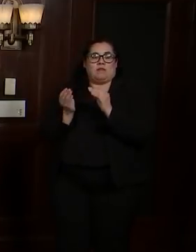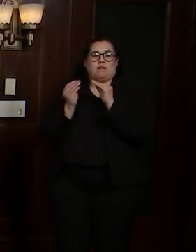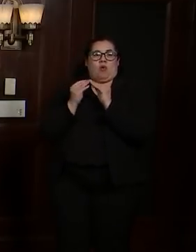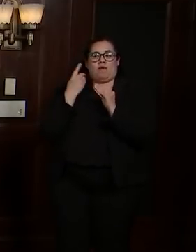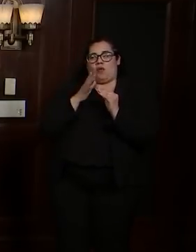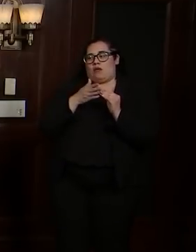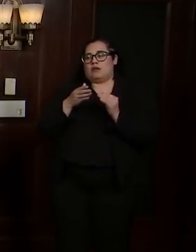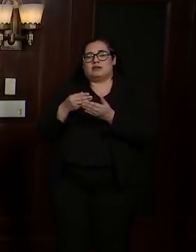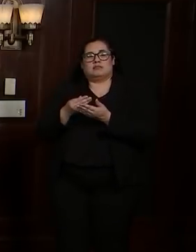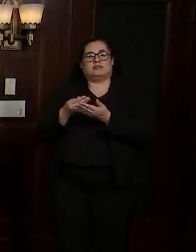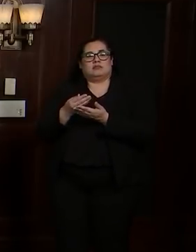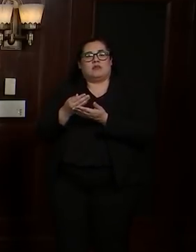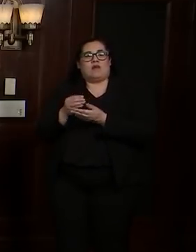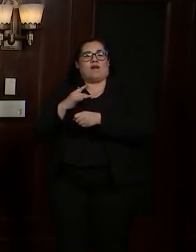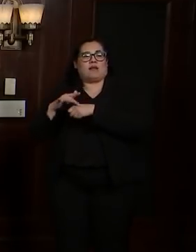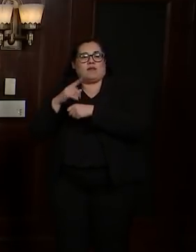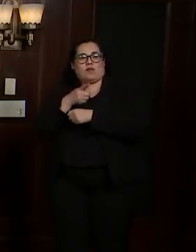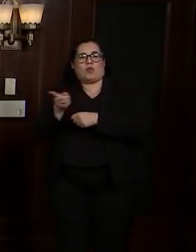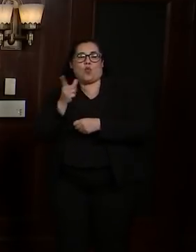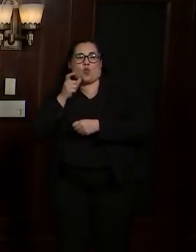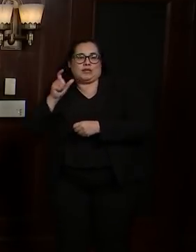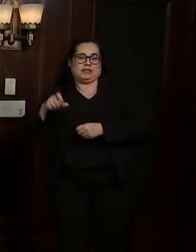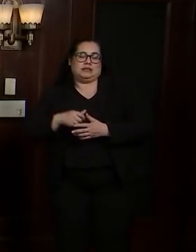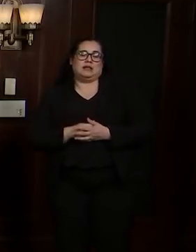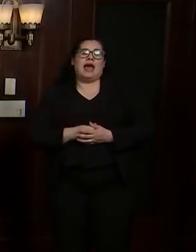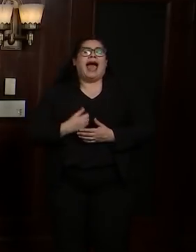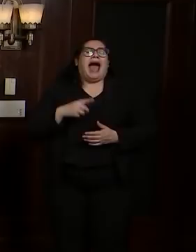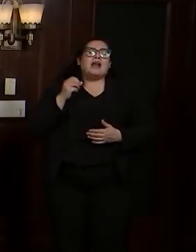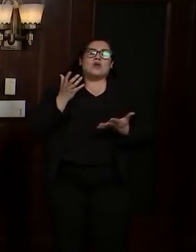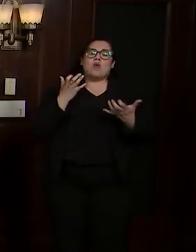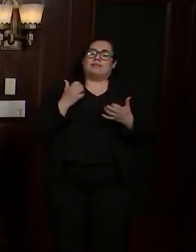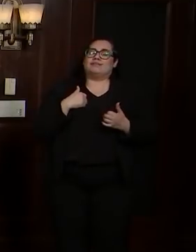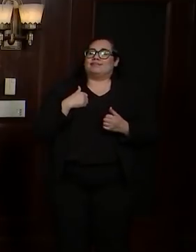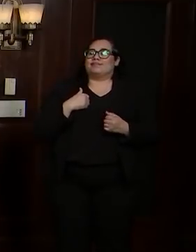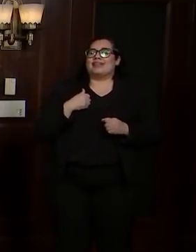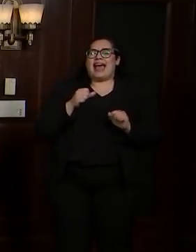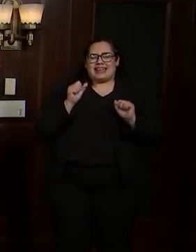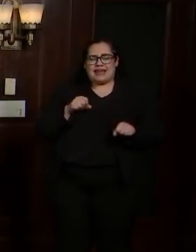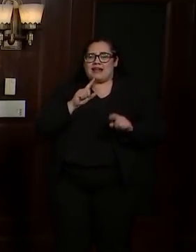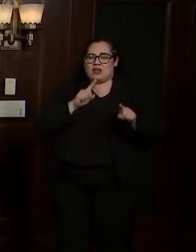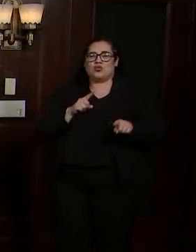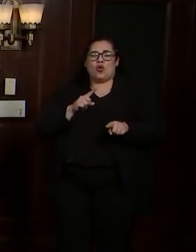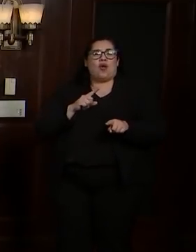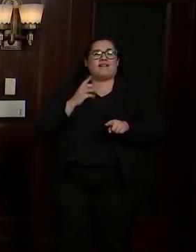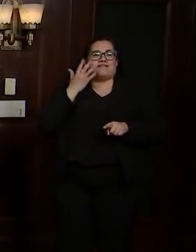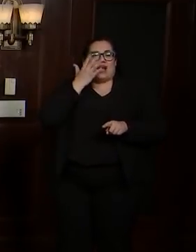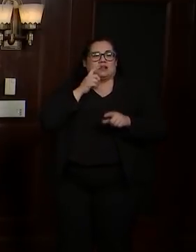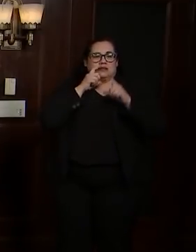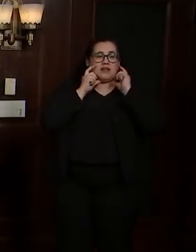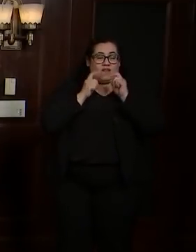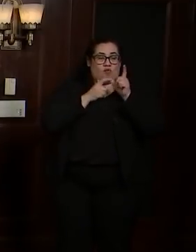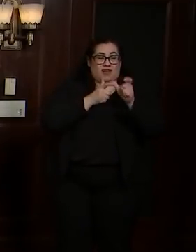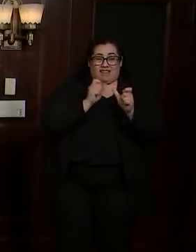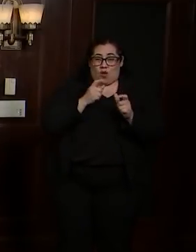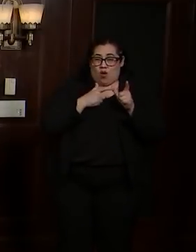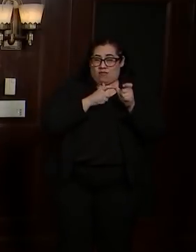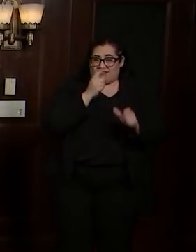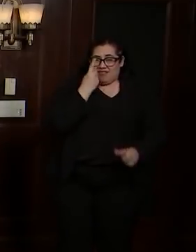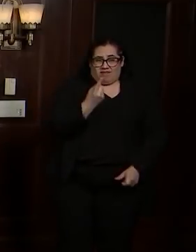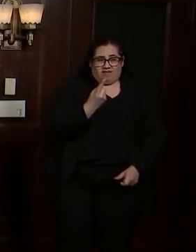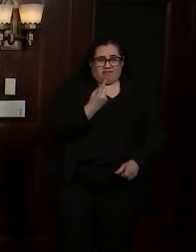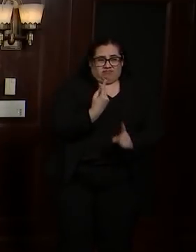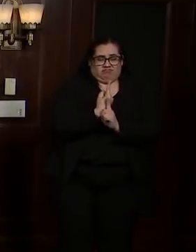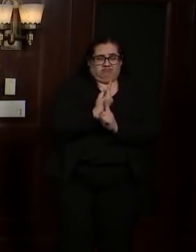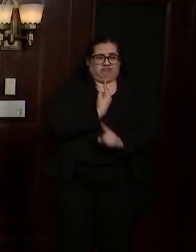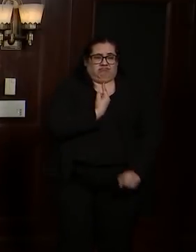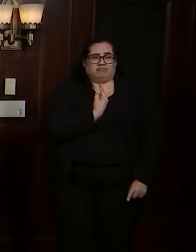the supply that's available to those that need it. I can address the face covering on the run. If you run by yourself, there's no need